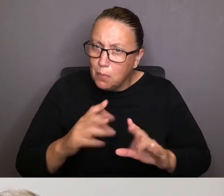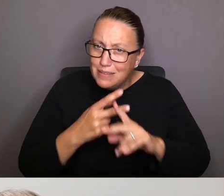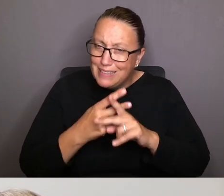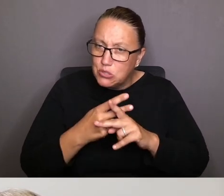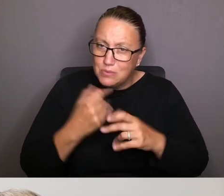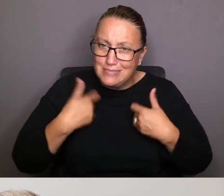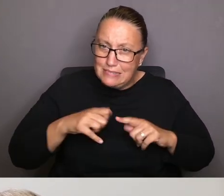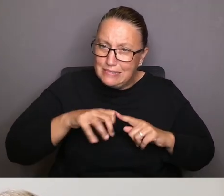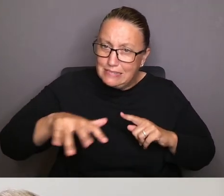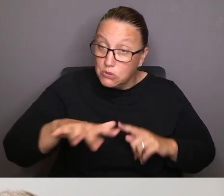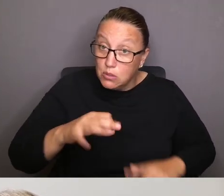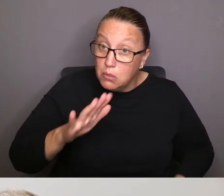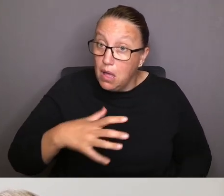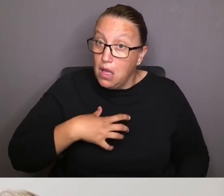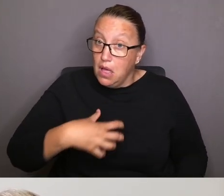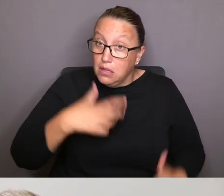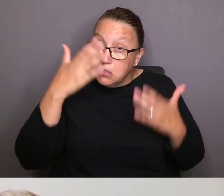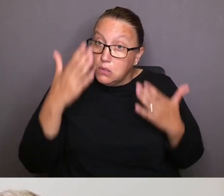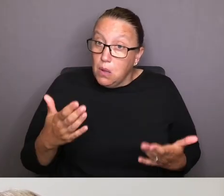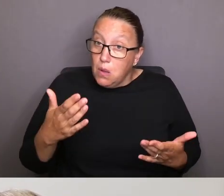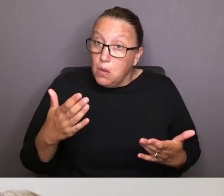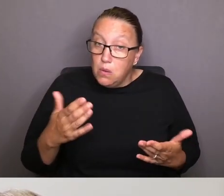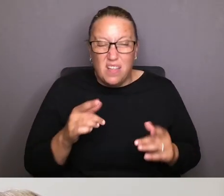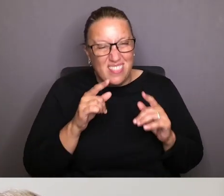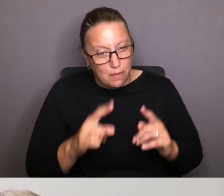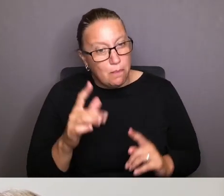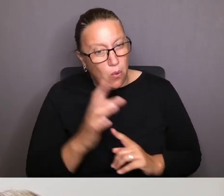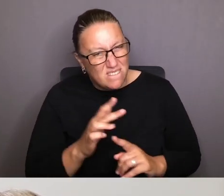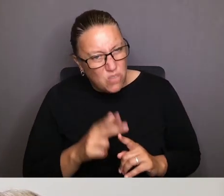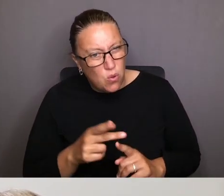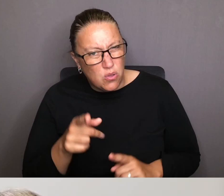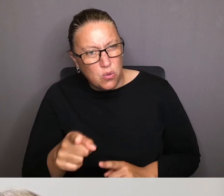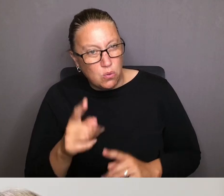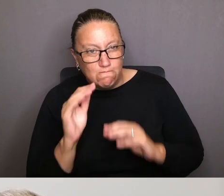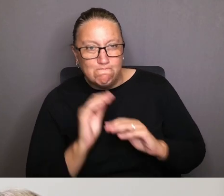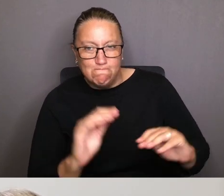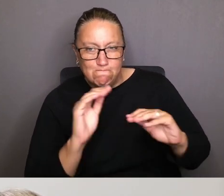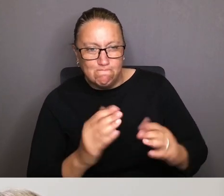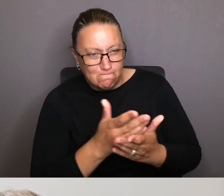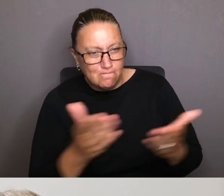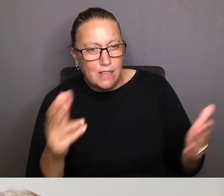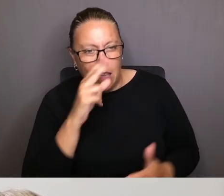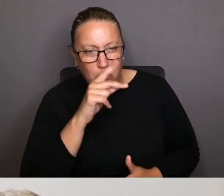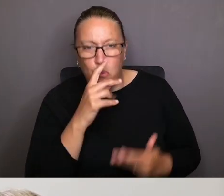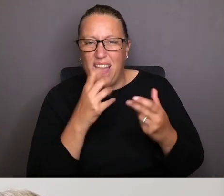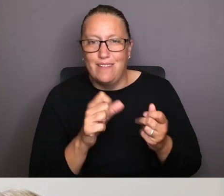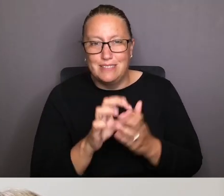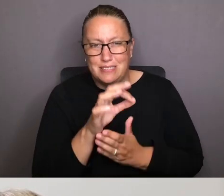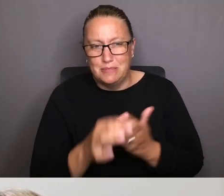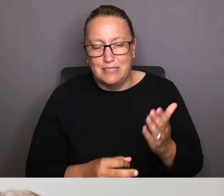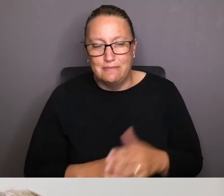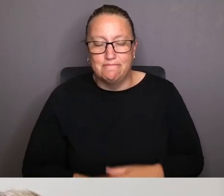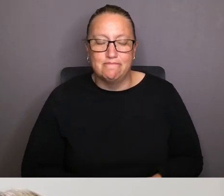young people with disability. And from my experience, some of them don't understand that, you know,